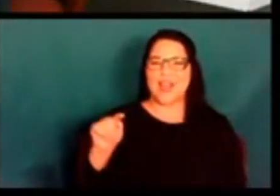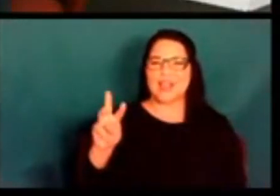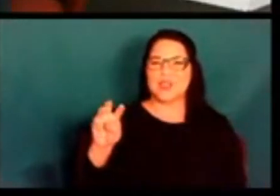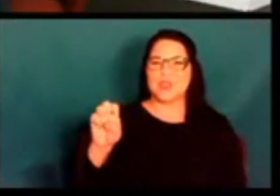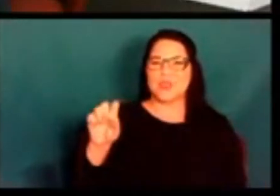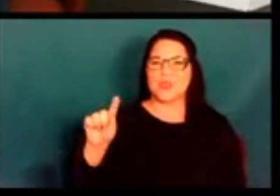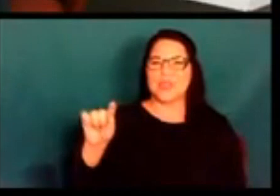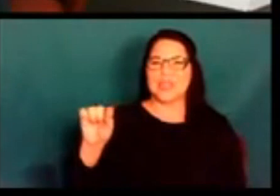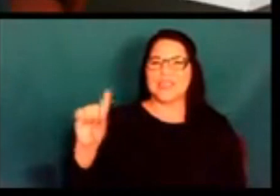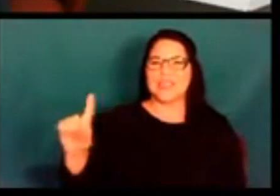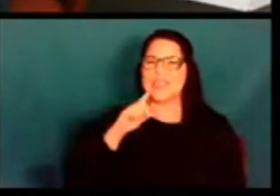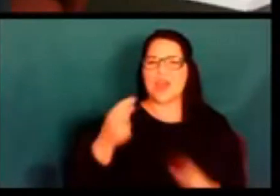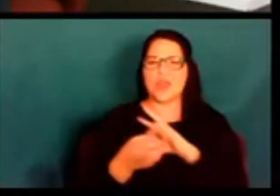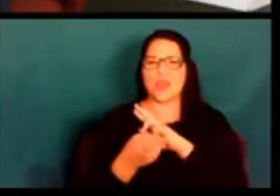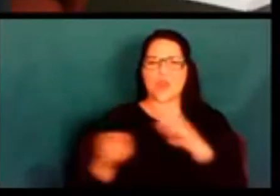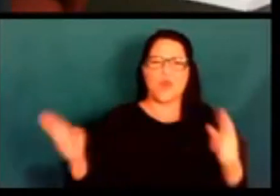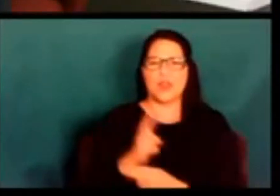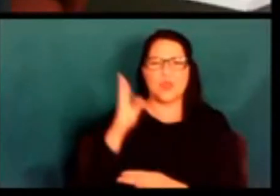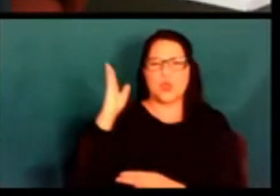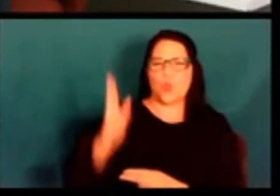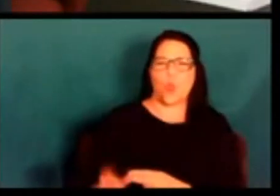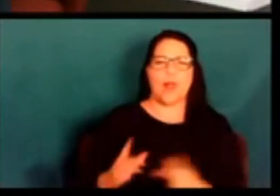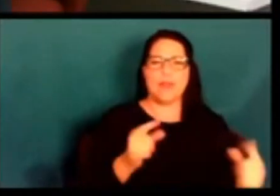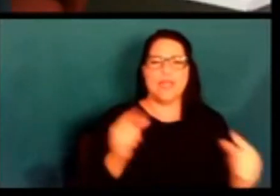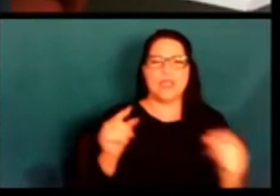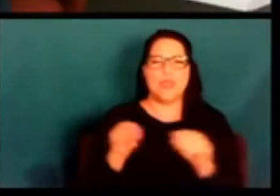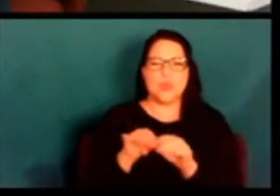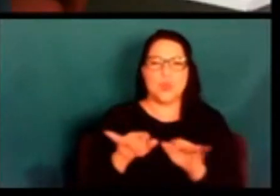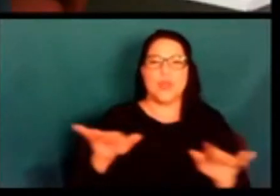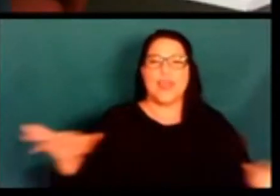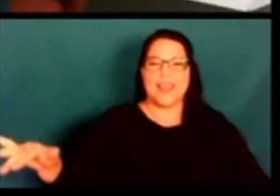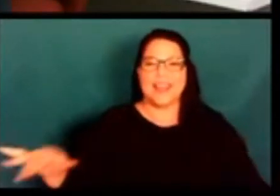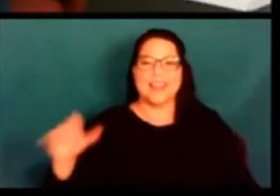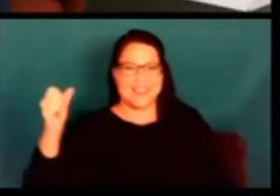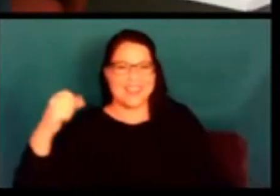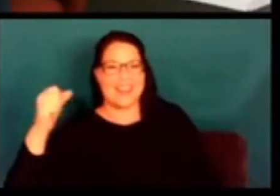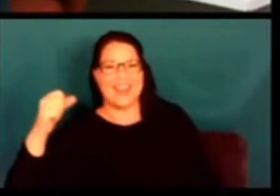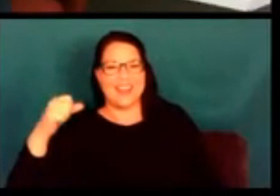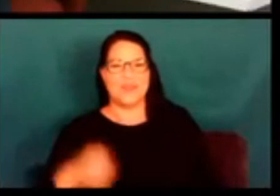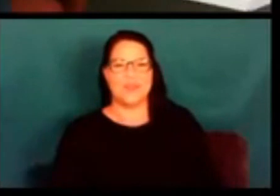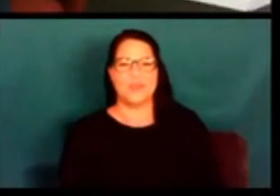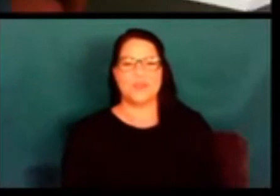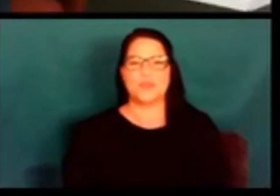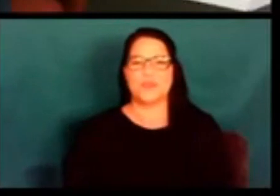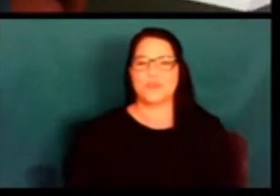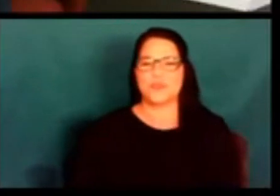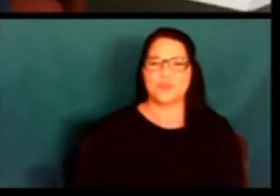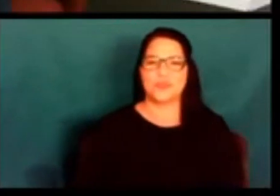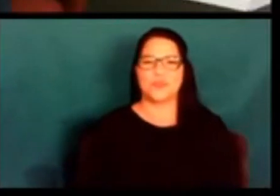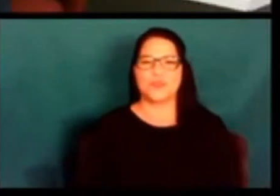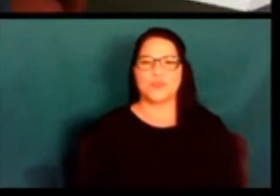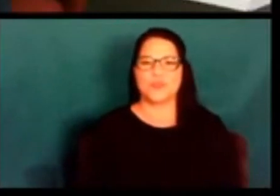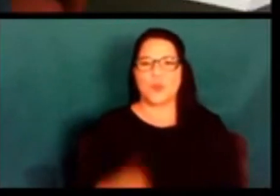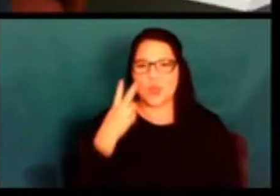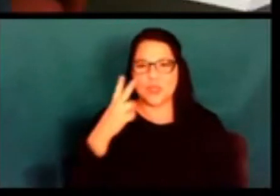The revolution will be tweeted. Yes, that big pin. Yeah. Yeah, we were looking at that the other